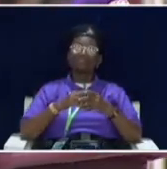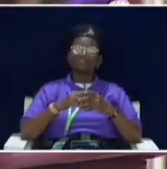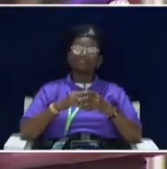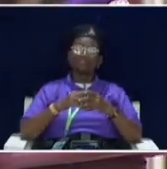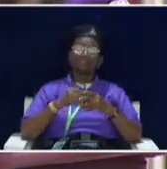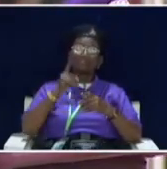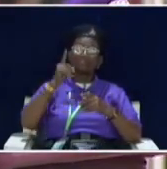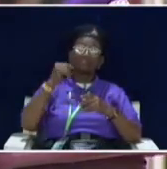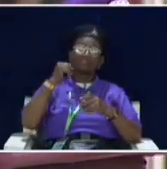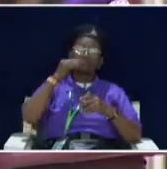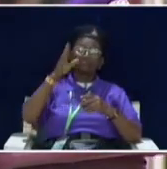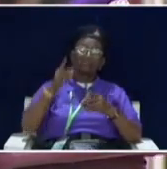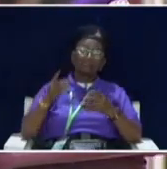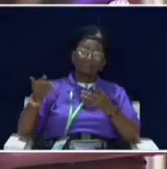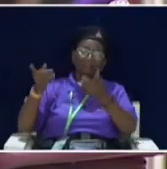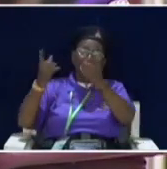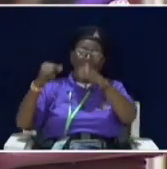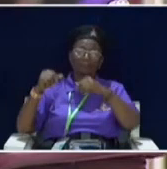Woman came.